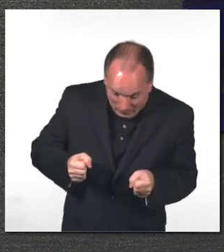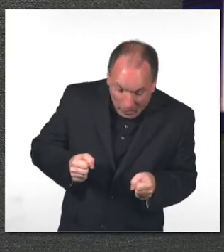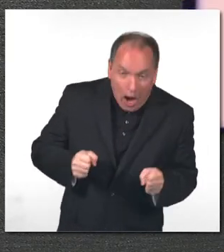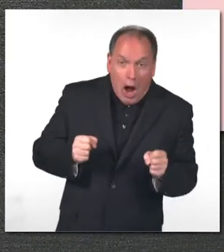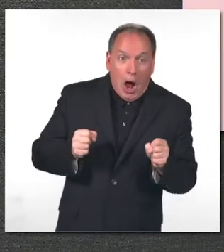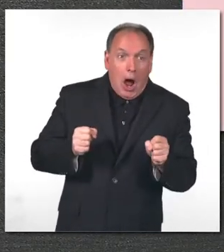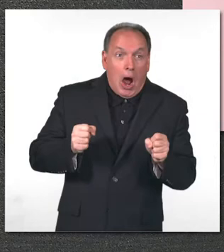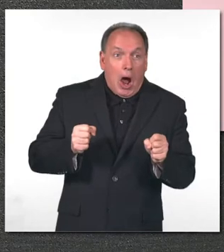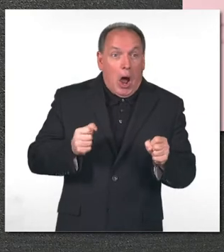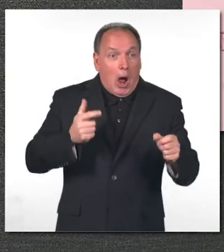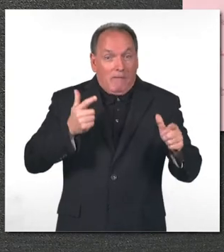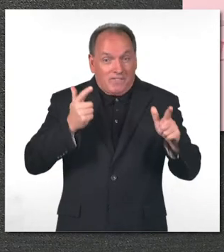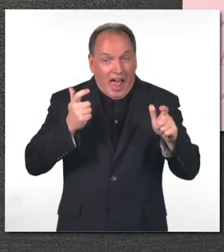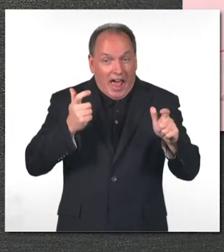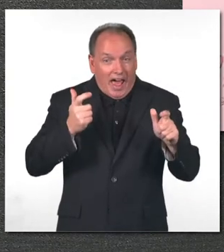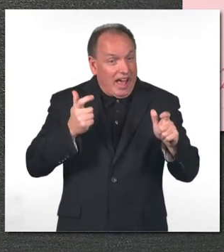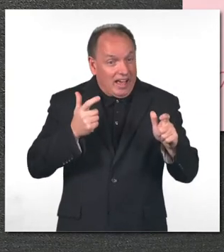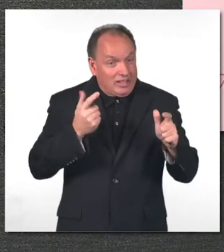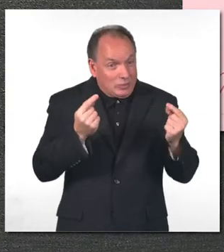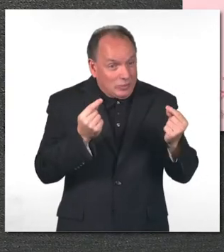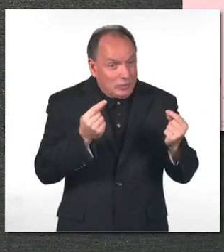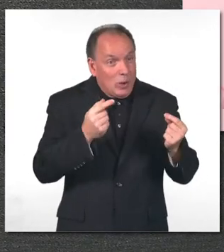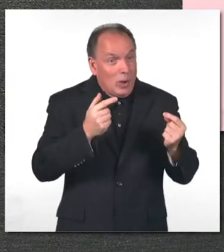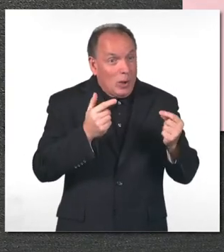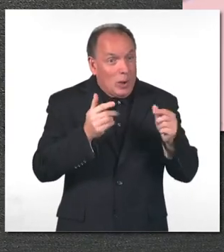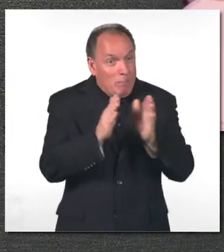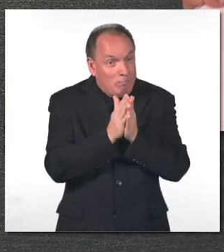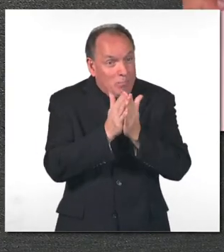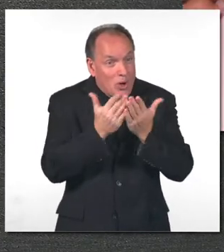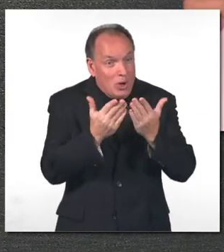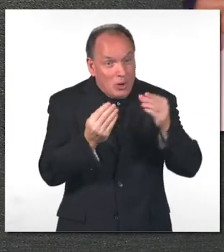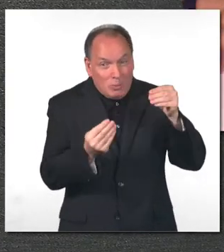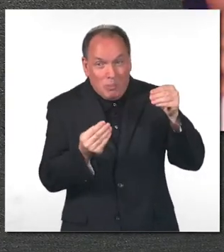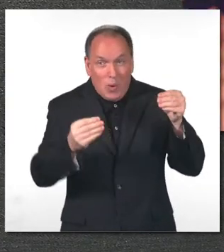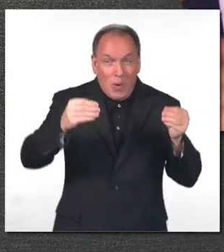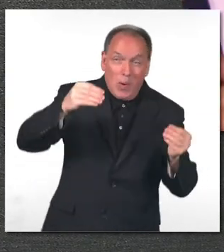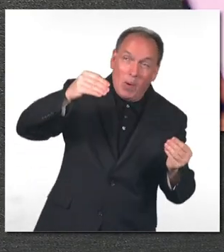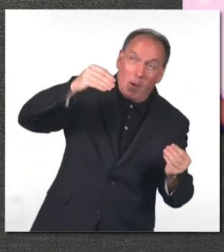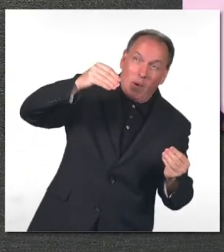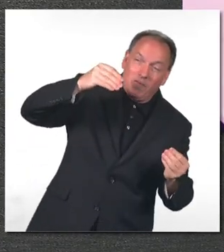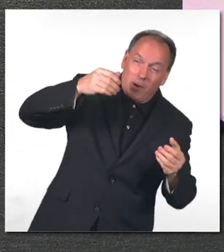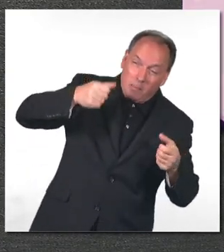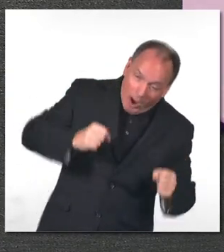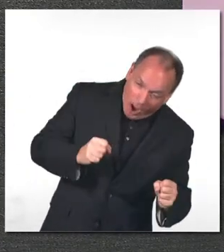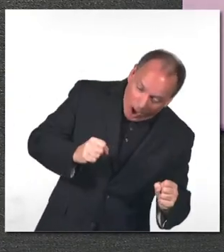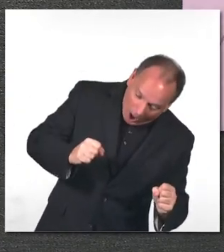Quick! Turn the book! Ah!